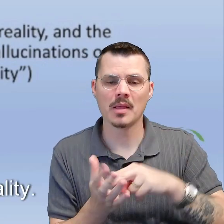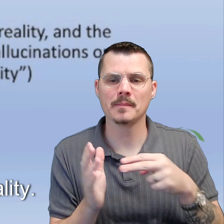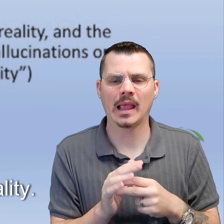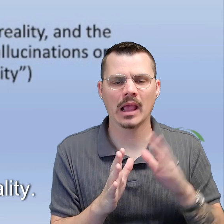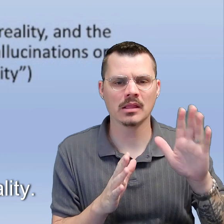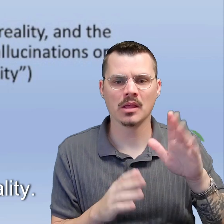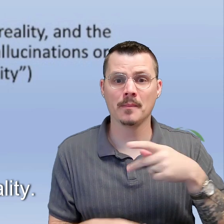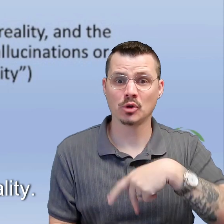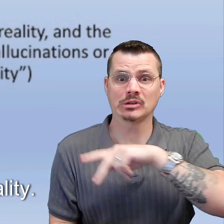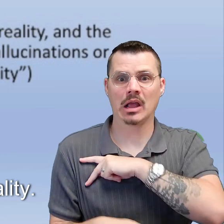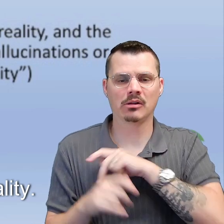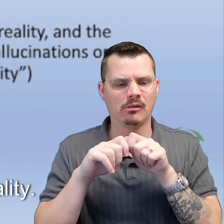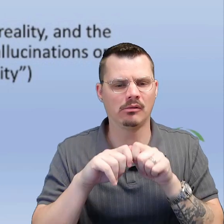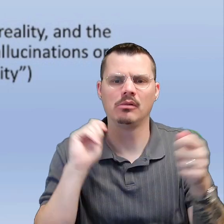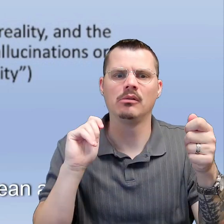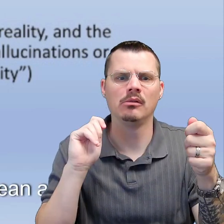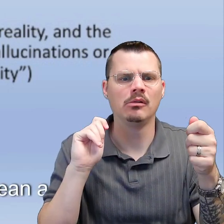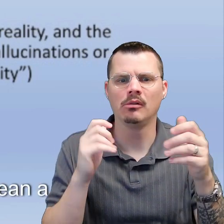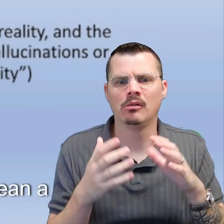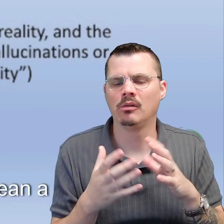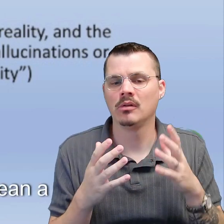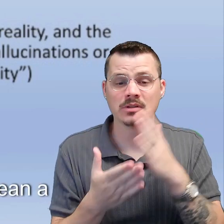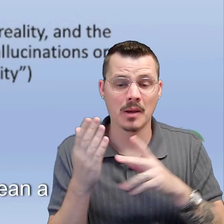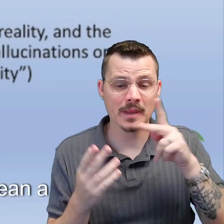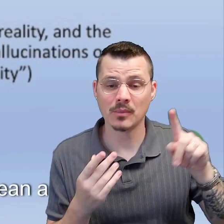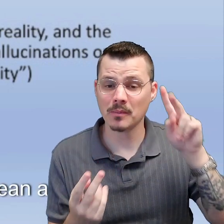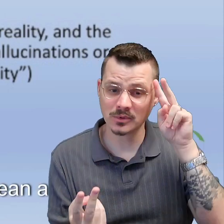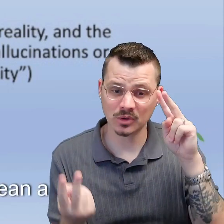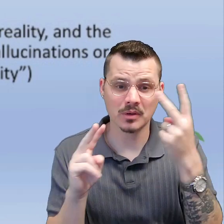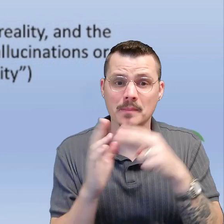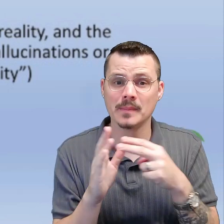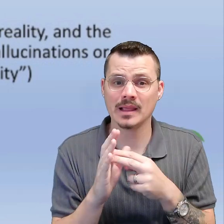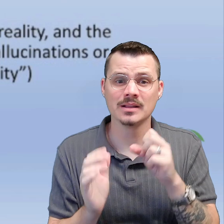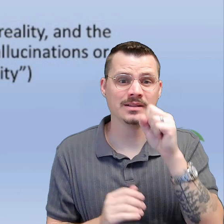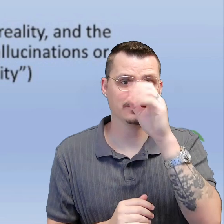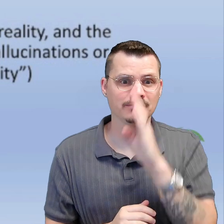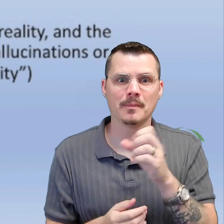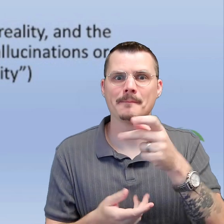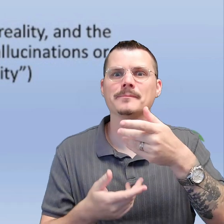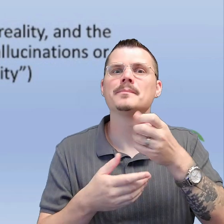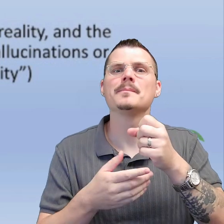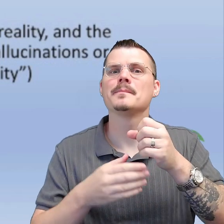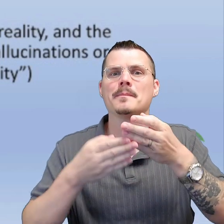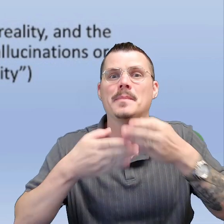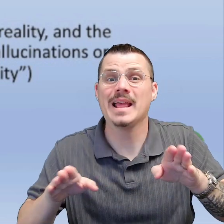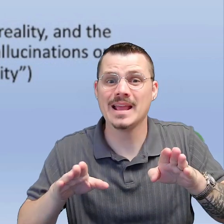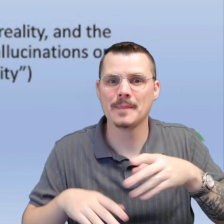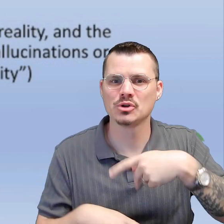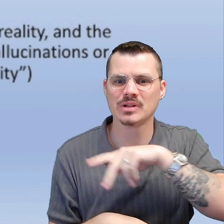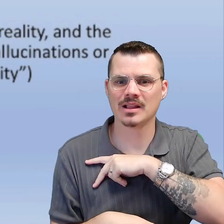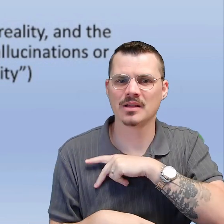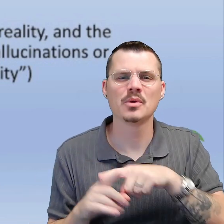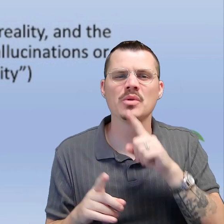means a rupturing of the personality. Some people misunderstood that to mean a split personality. What it really means,